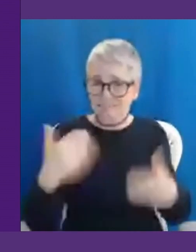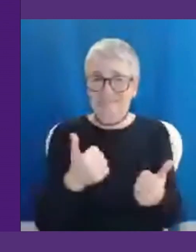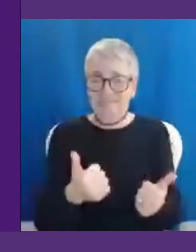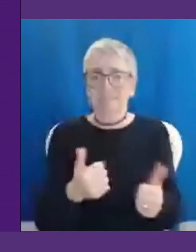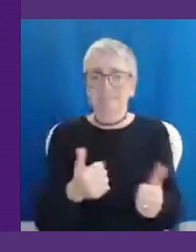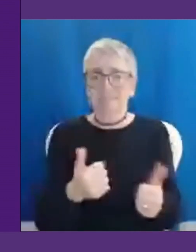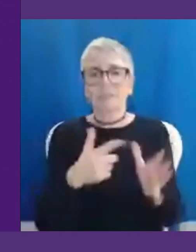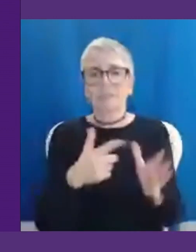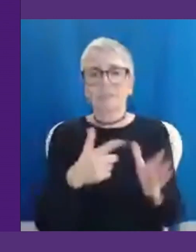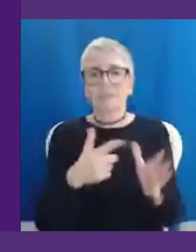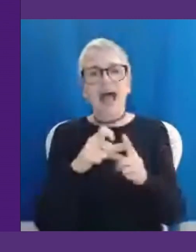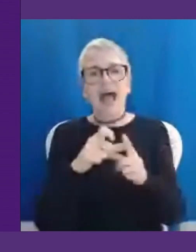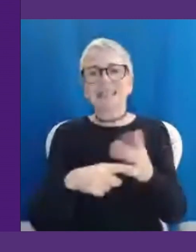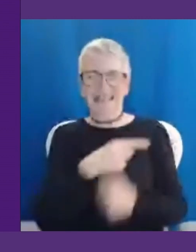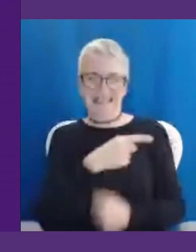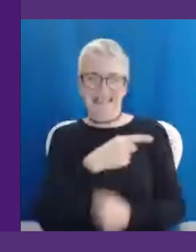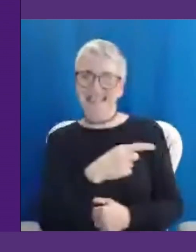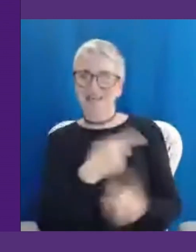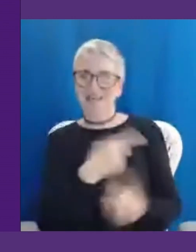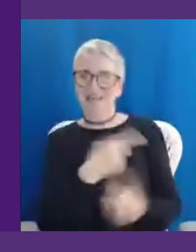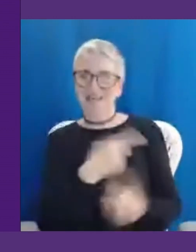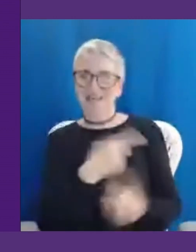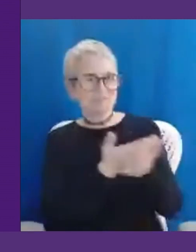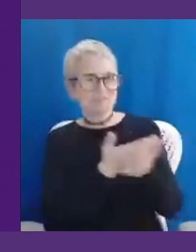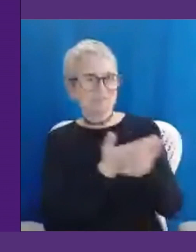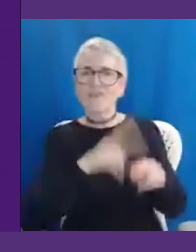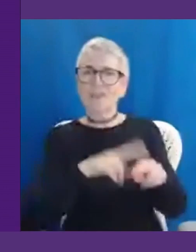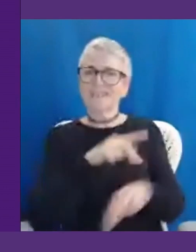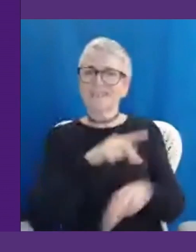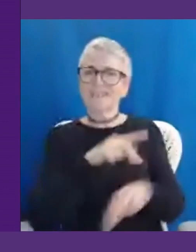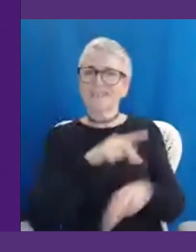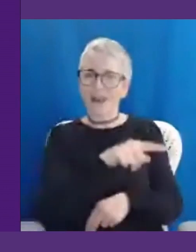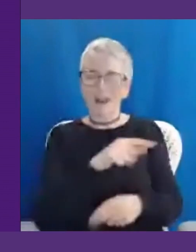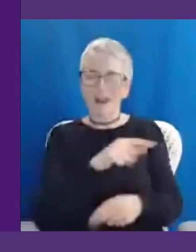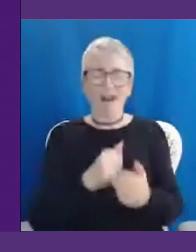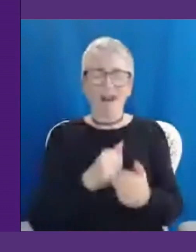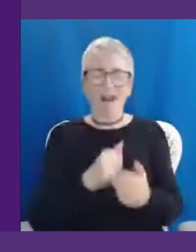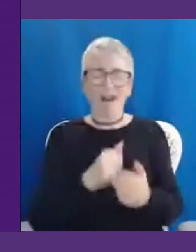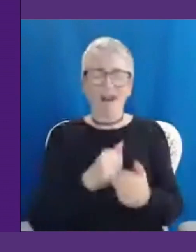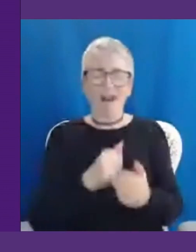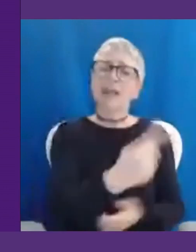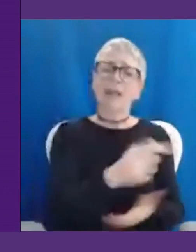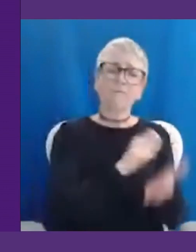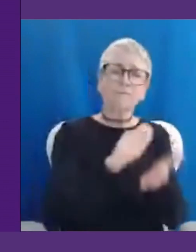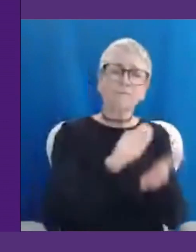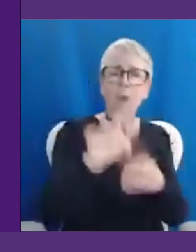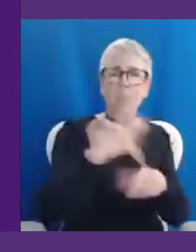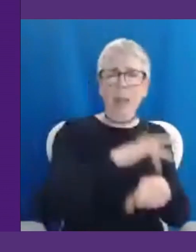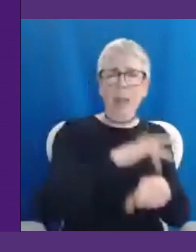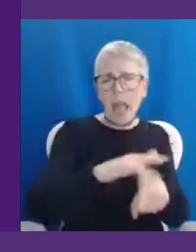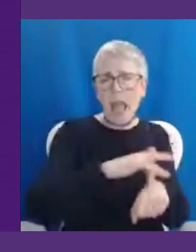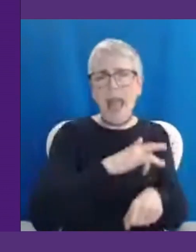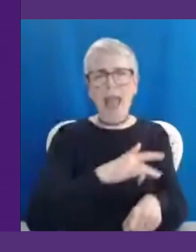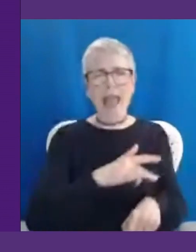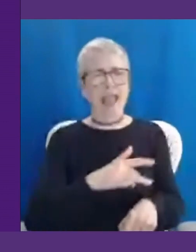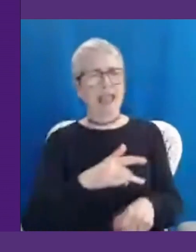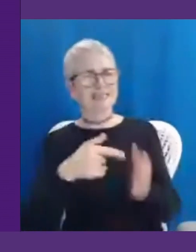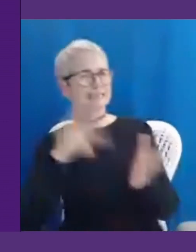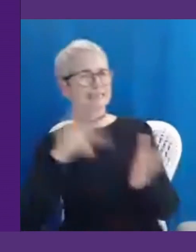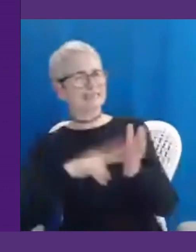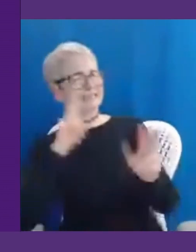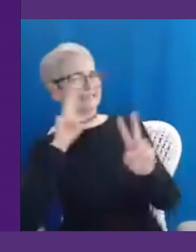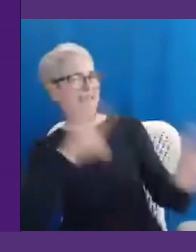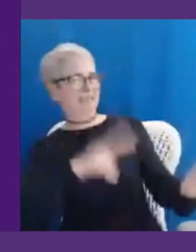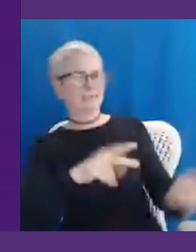Francesca. We approached her. She's a playwright, she's in the public eye. If you aren't sure who we're talking about, once you see her chatting, you'll realise who we're talking